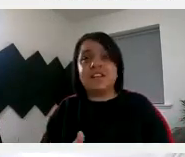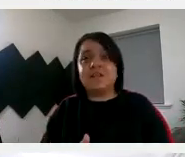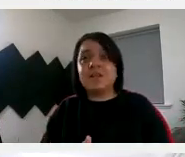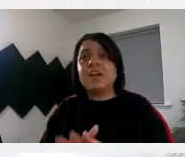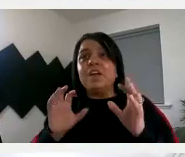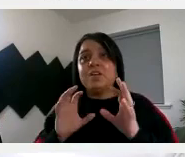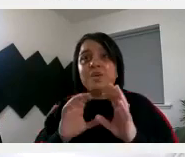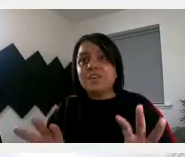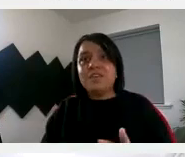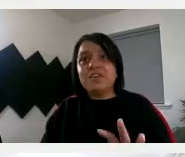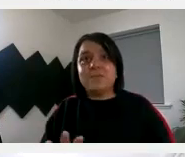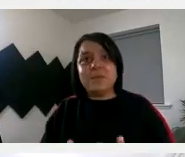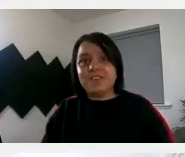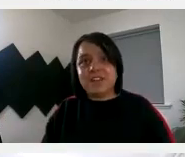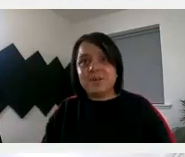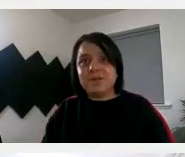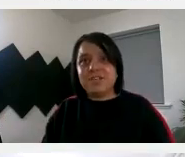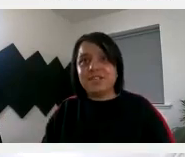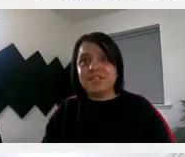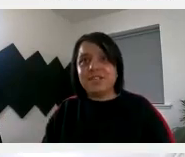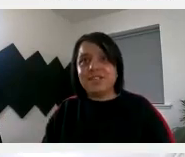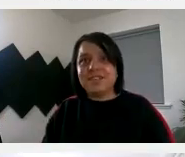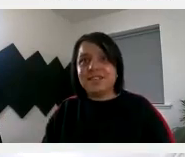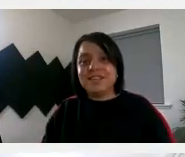getting that. Do any of you guys speak any other languages?